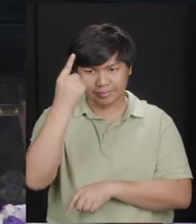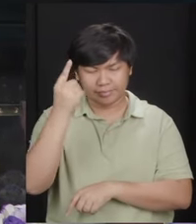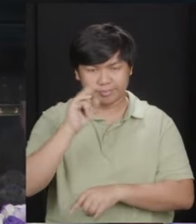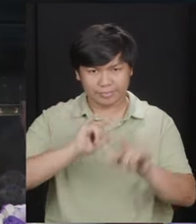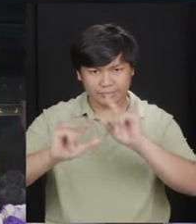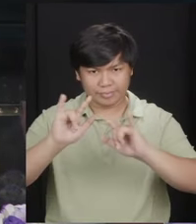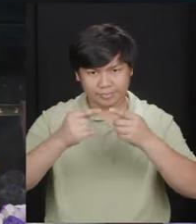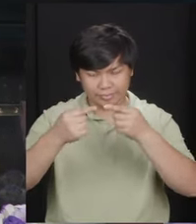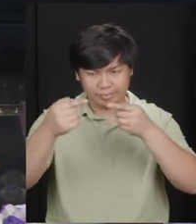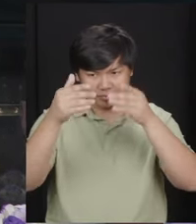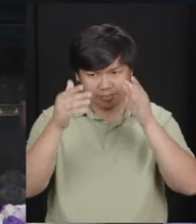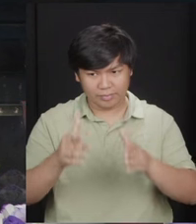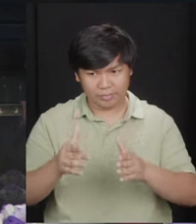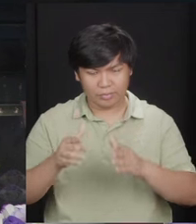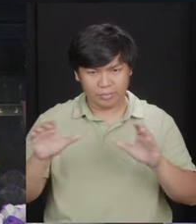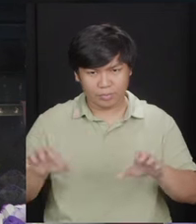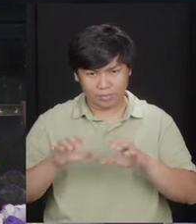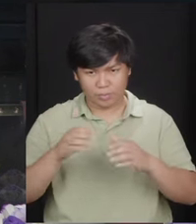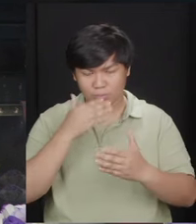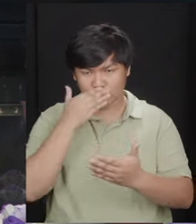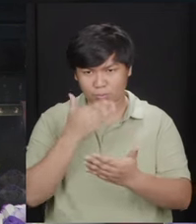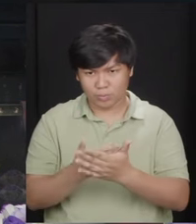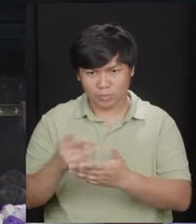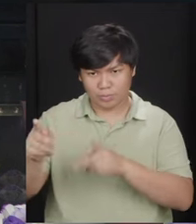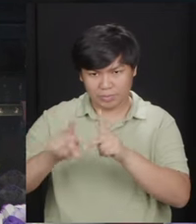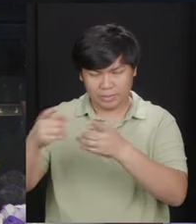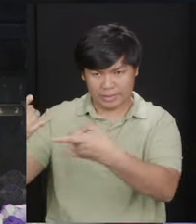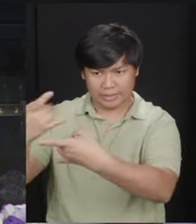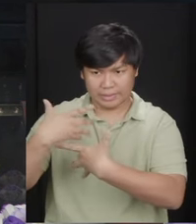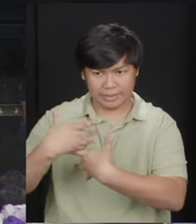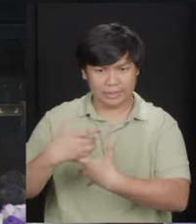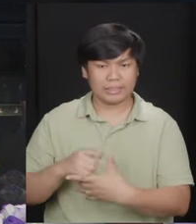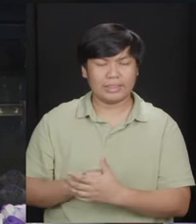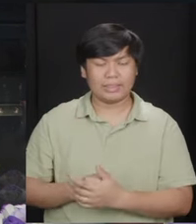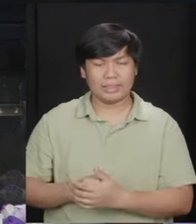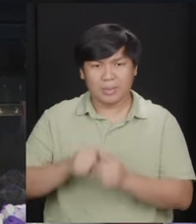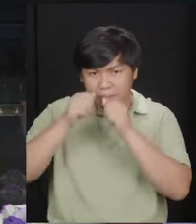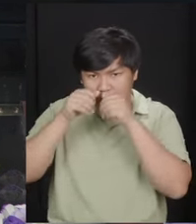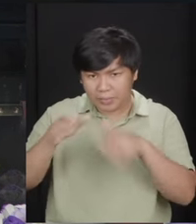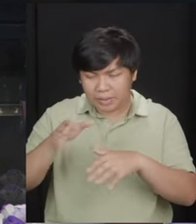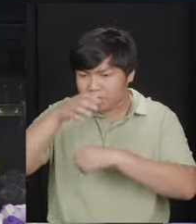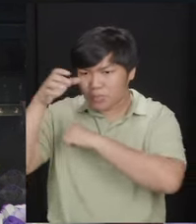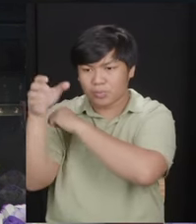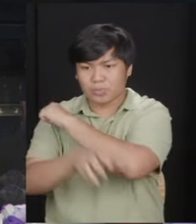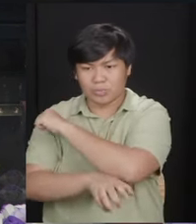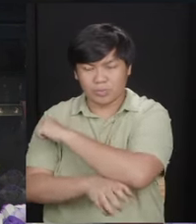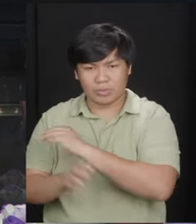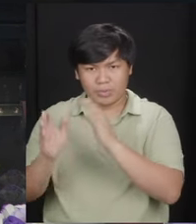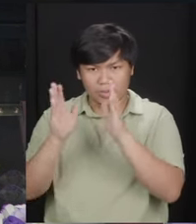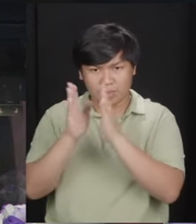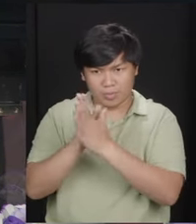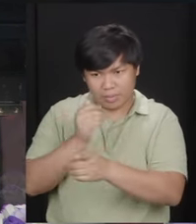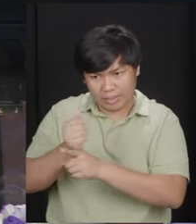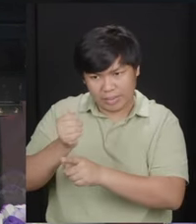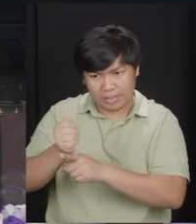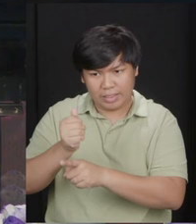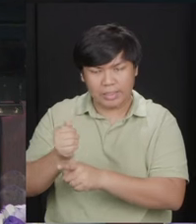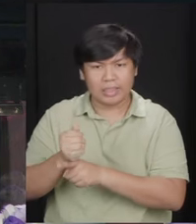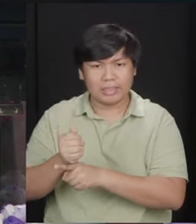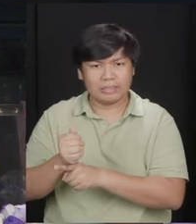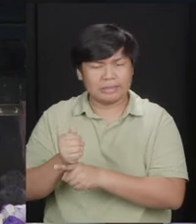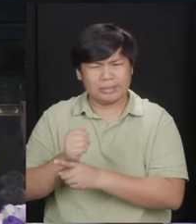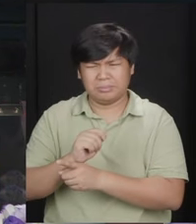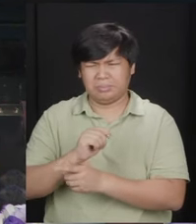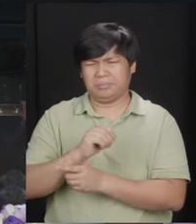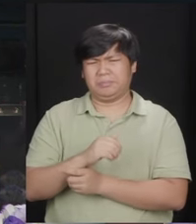our enemies. Do good to haters. Bless those who curse. Pray for abusers. Pastor, this is upside